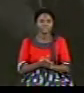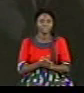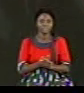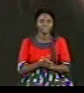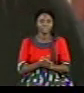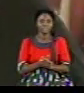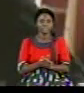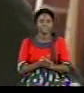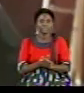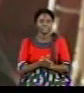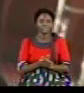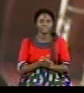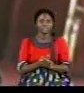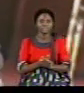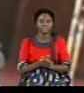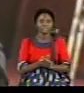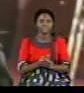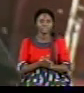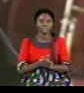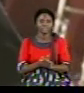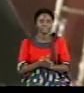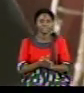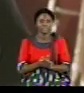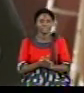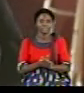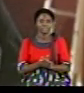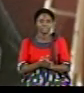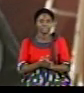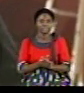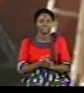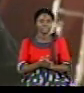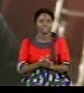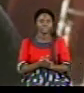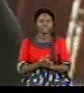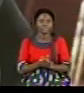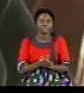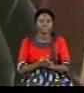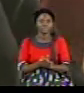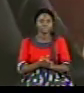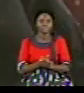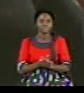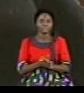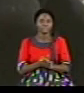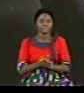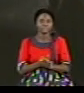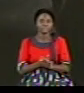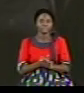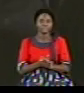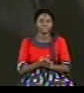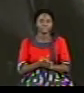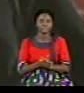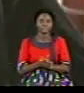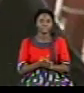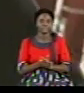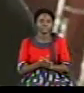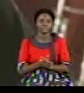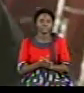of Villain Nile. Be seated. I can see by Anami or Zume.